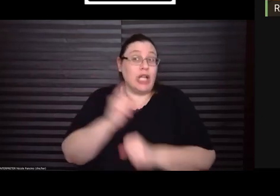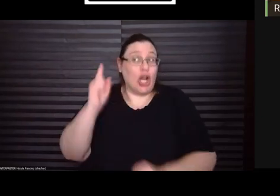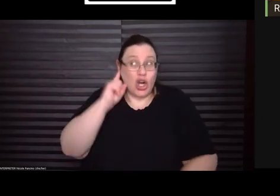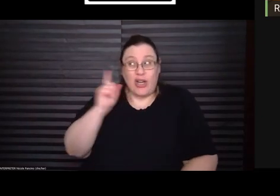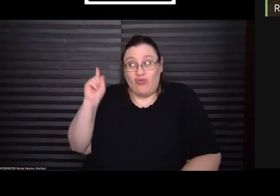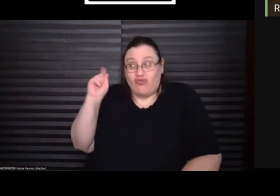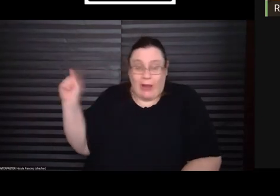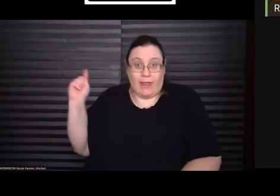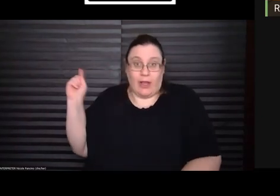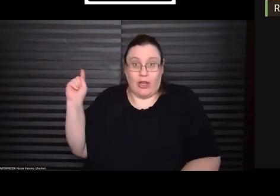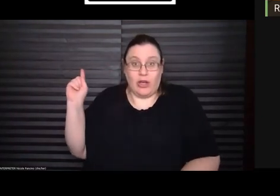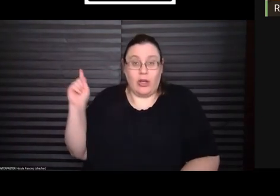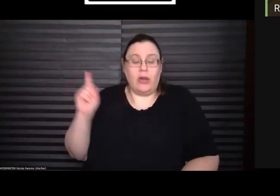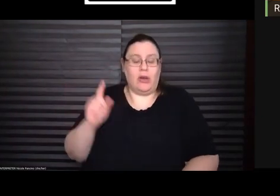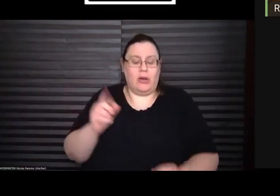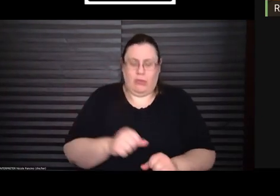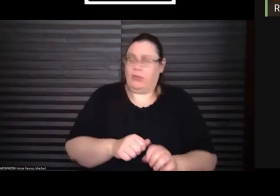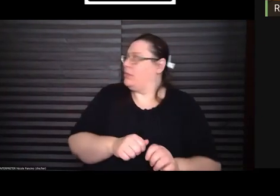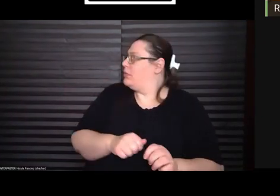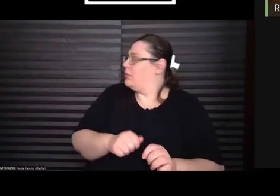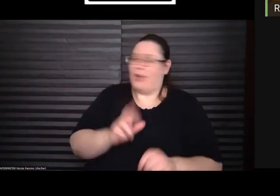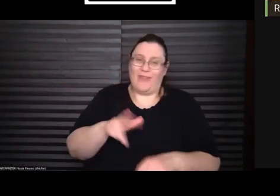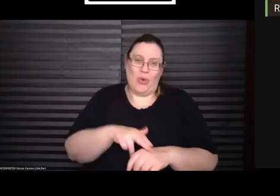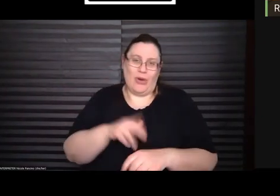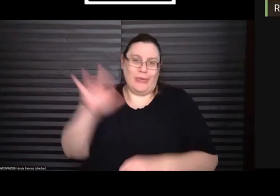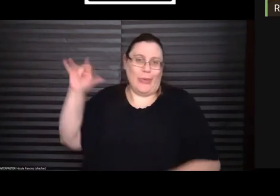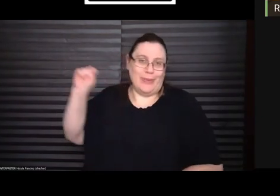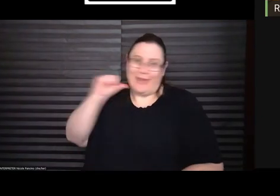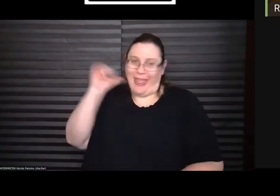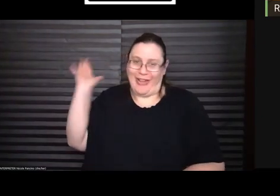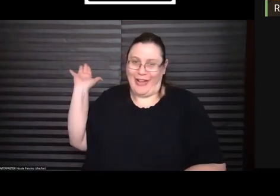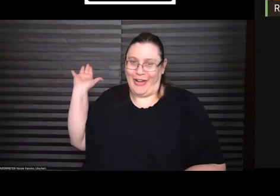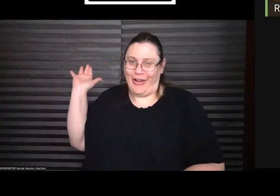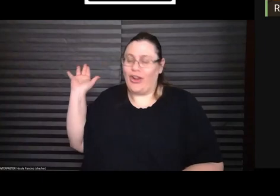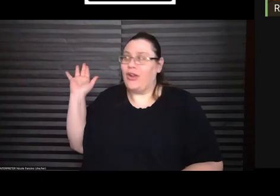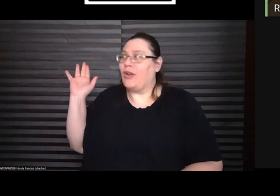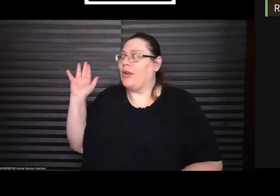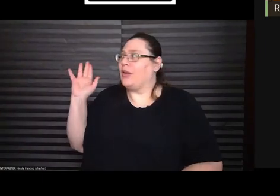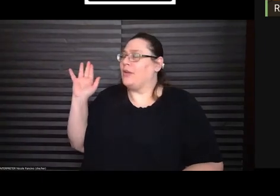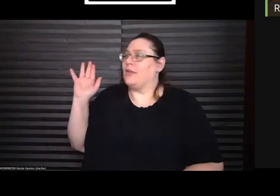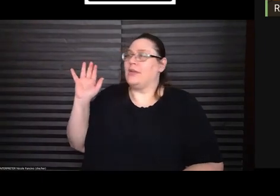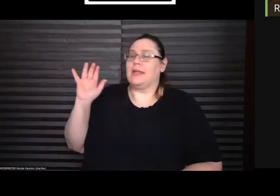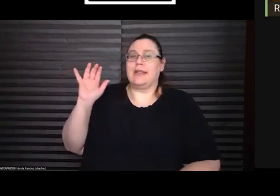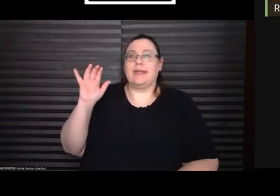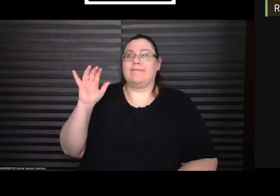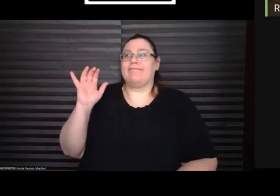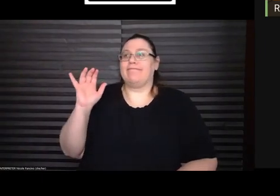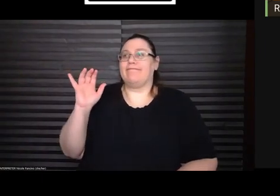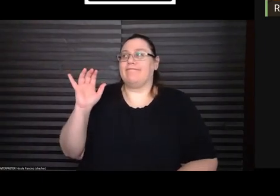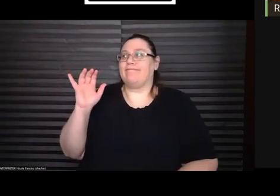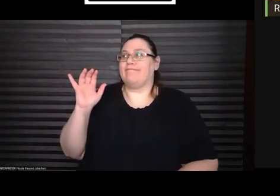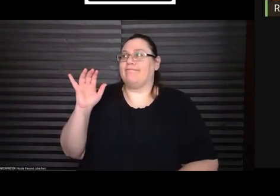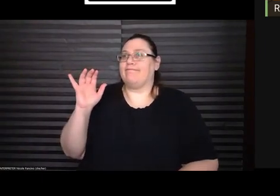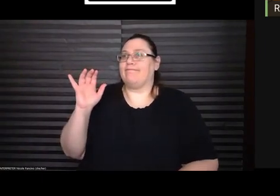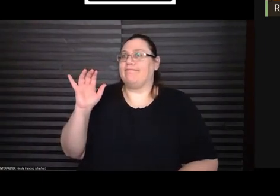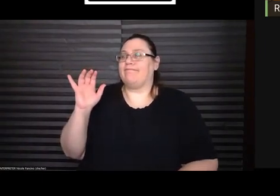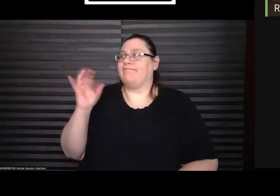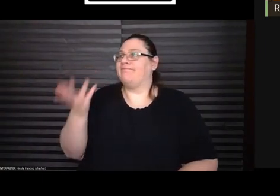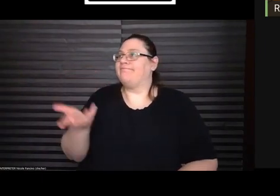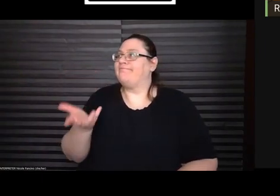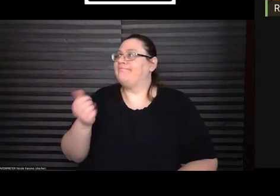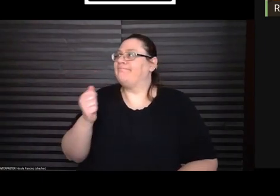He was right there. And then I would turn, and of course he wasn't right there. And so again, it was this kind of, you know,